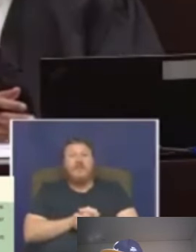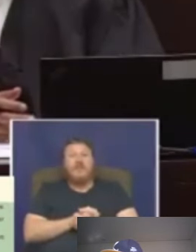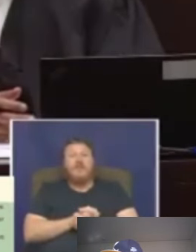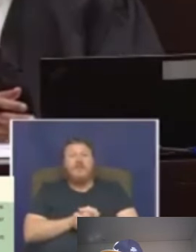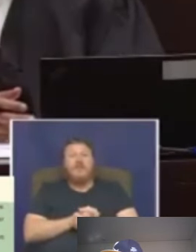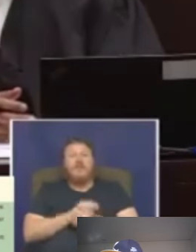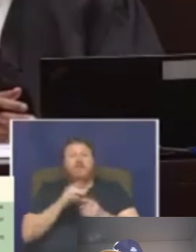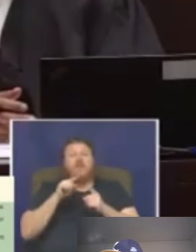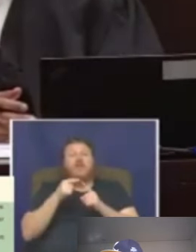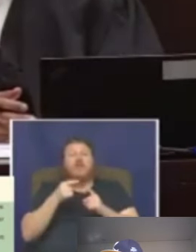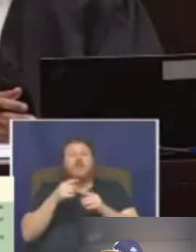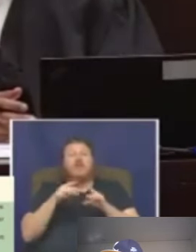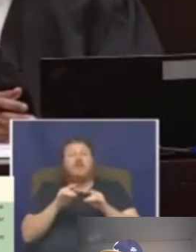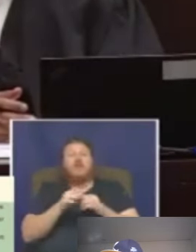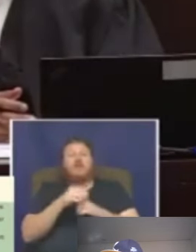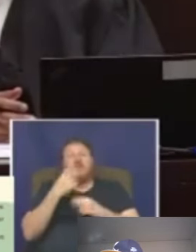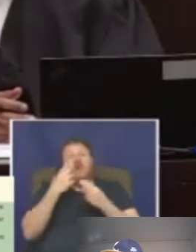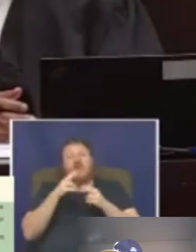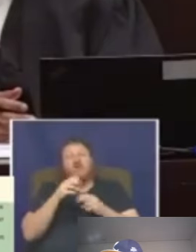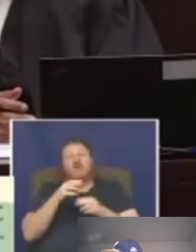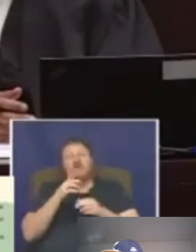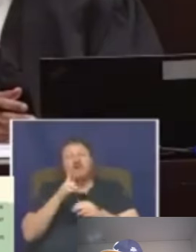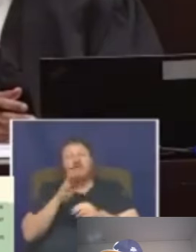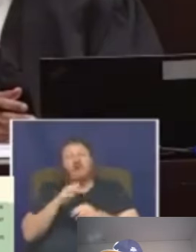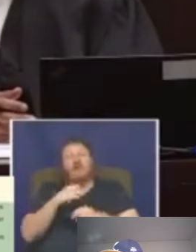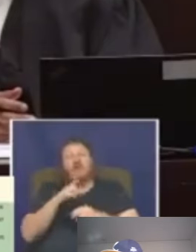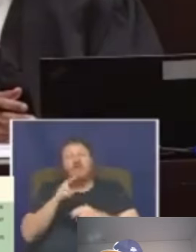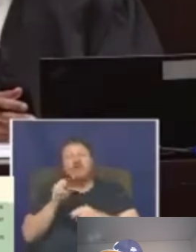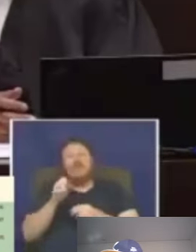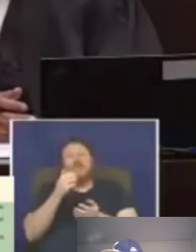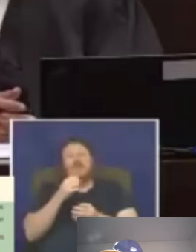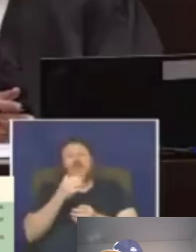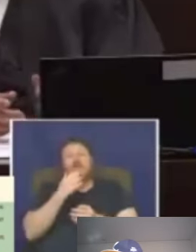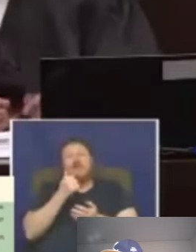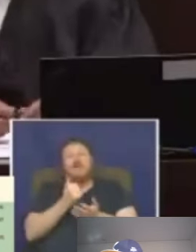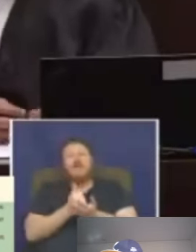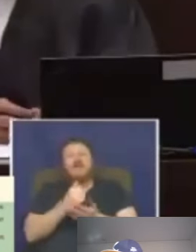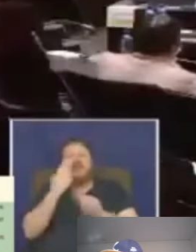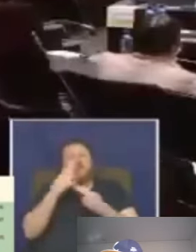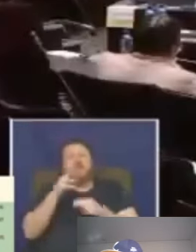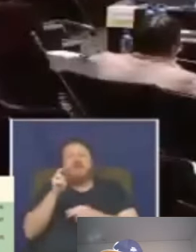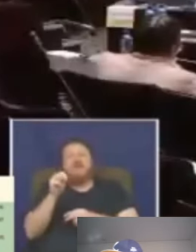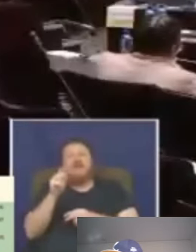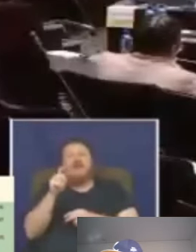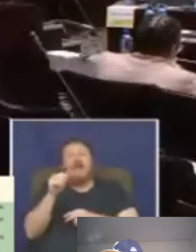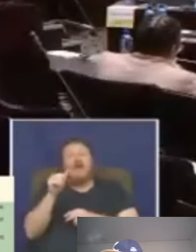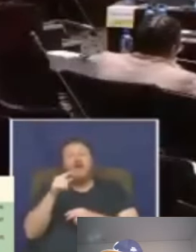My point is, Chair, that... Honorable de Blok van Scheltinga, please take your seat for a moment. Honorable Ntlangwini.